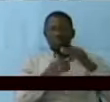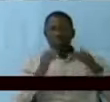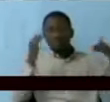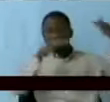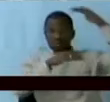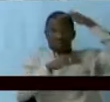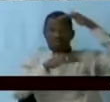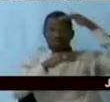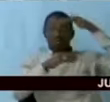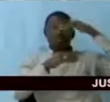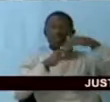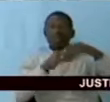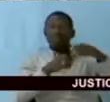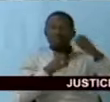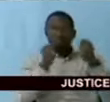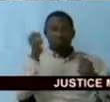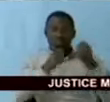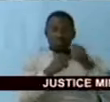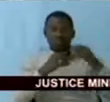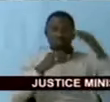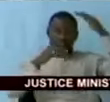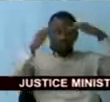loaded.